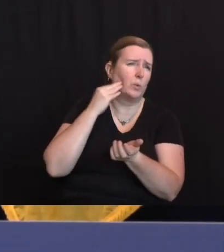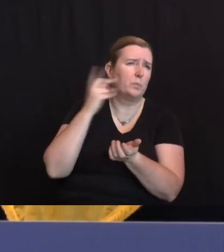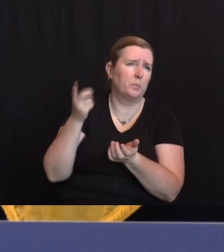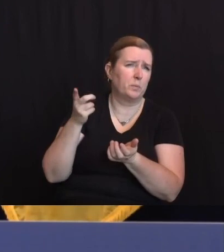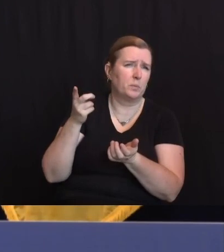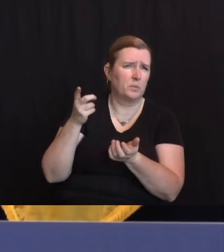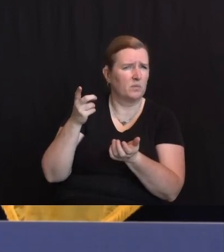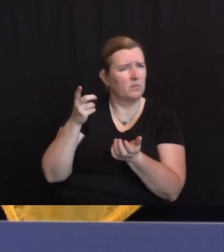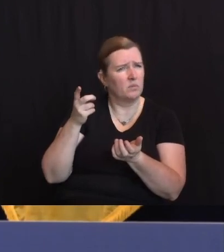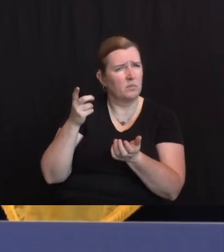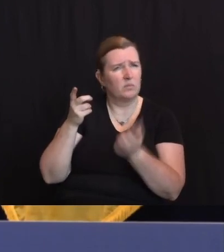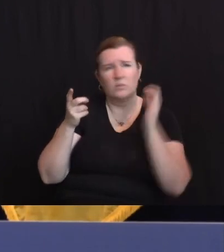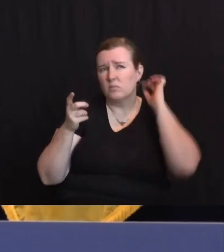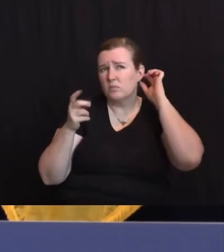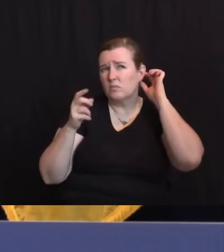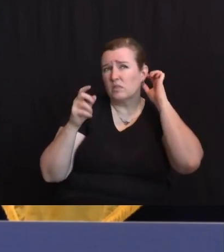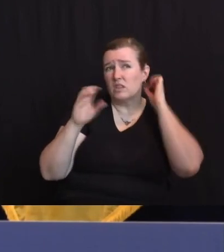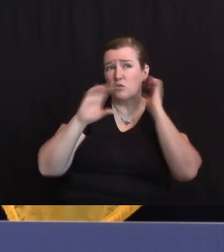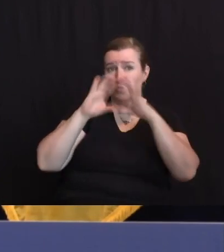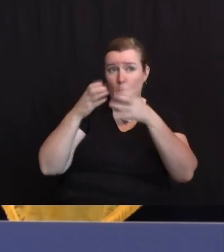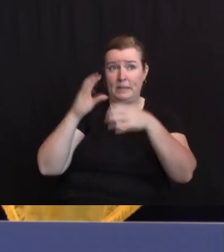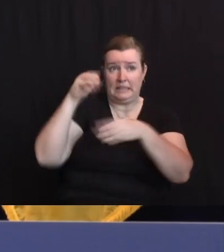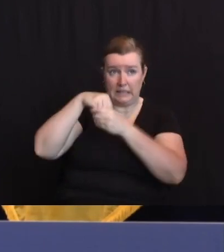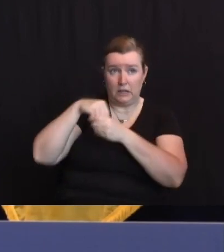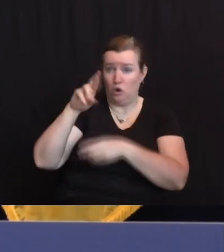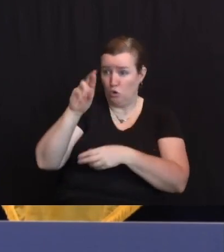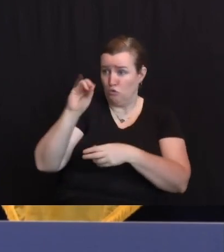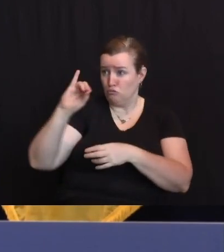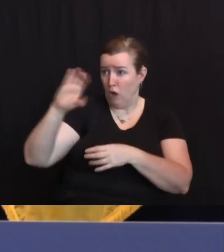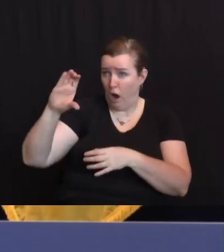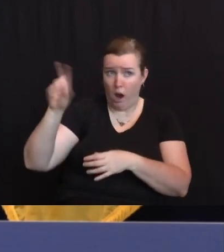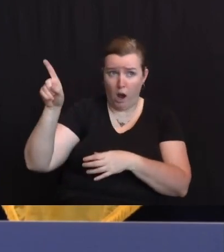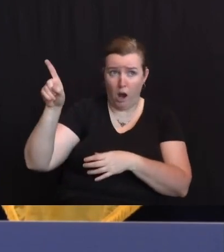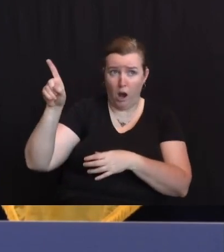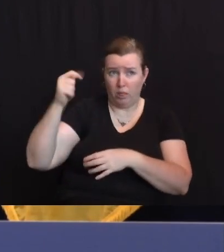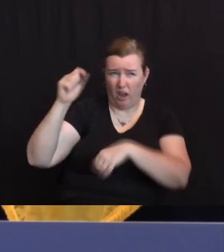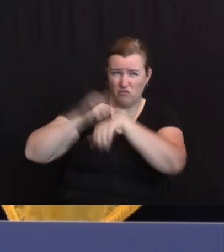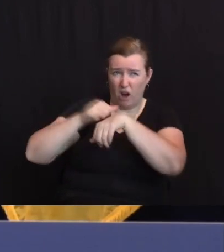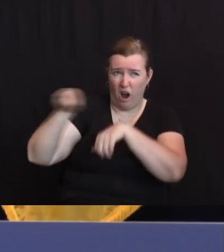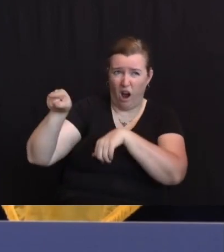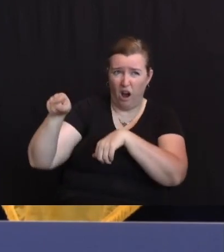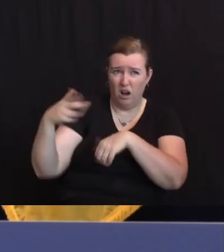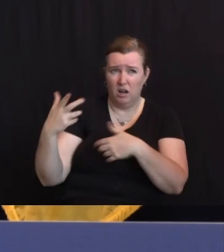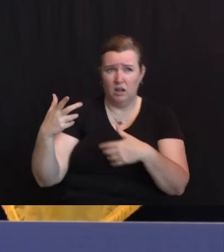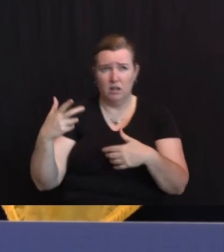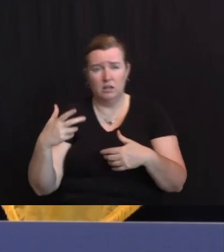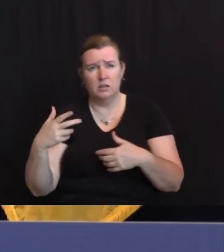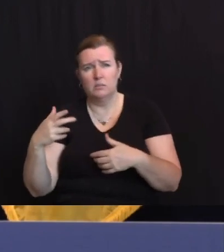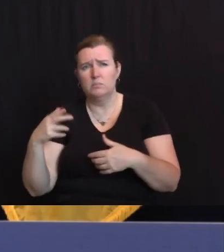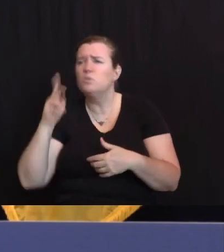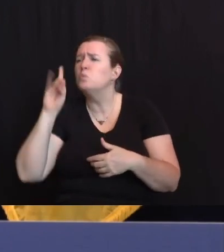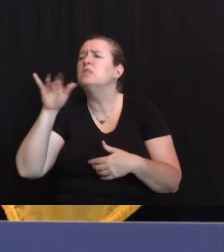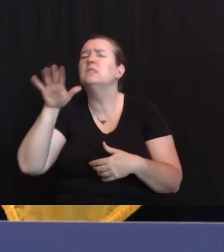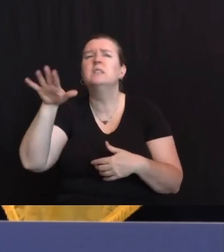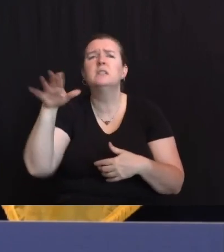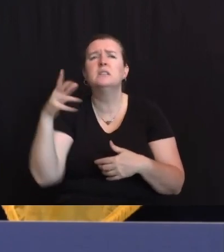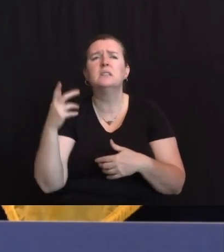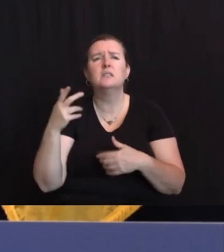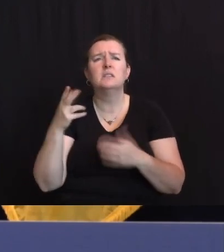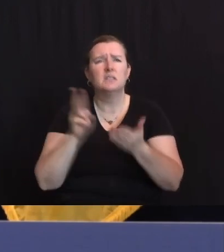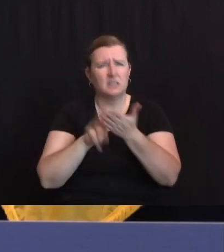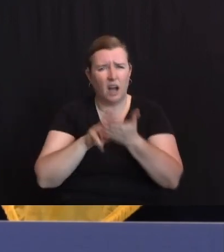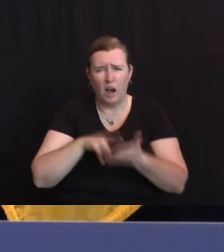help the Department of Health set that up? For Commissioner Persicelli, I know that these bills being signed today are going to be to